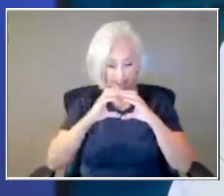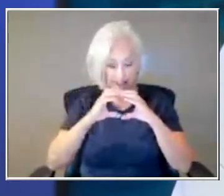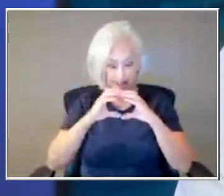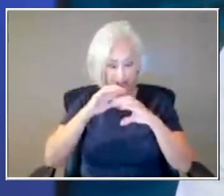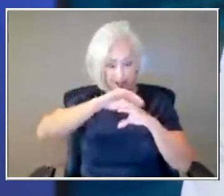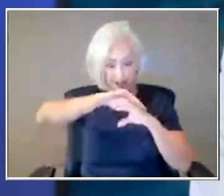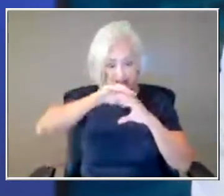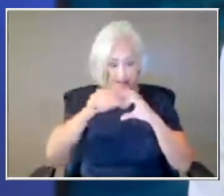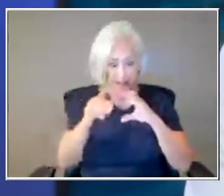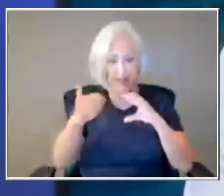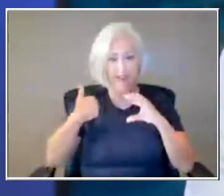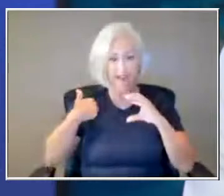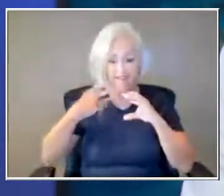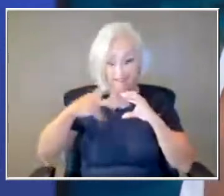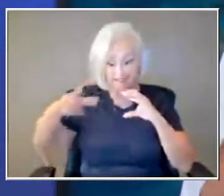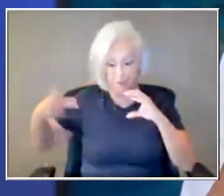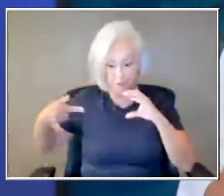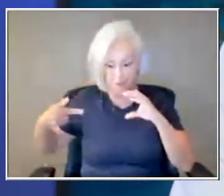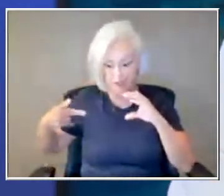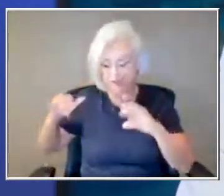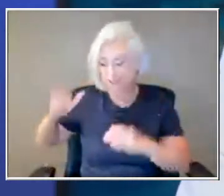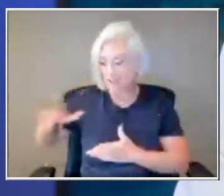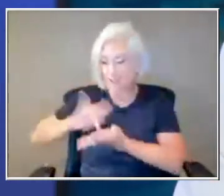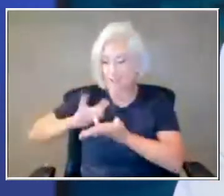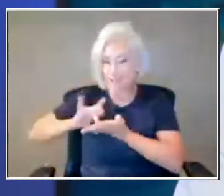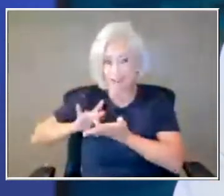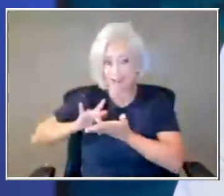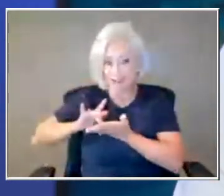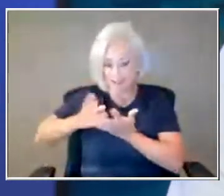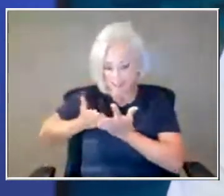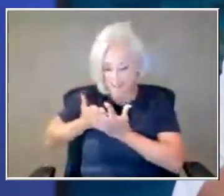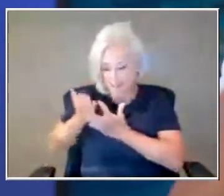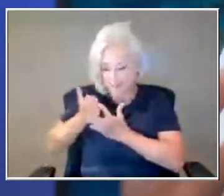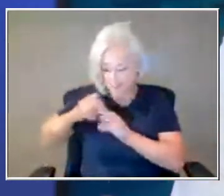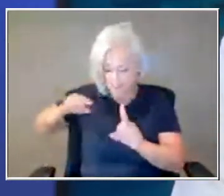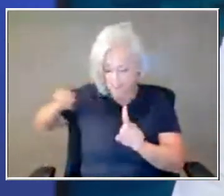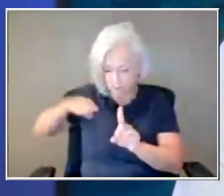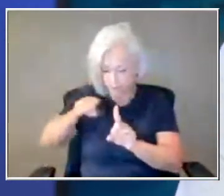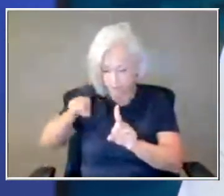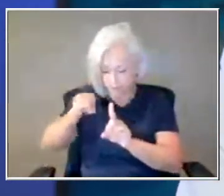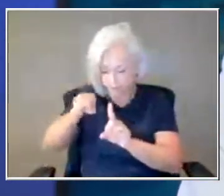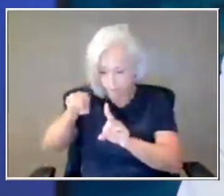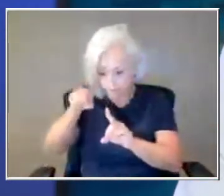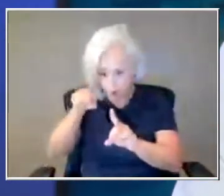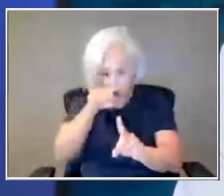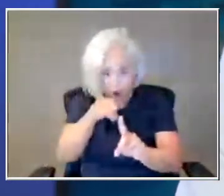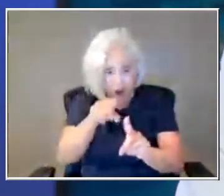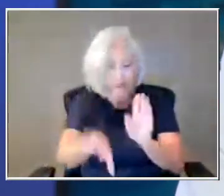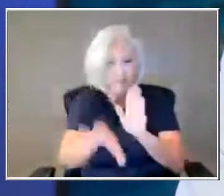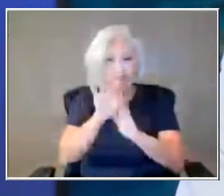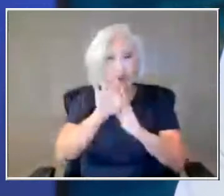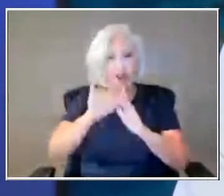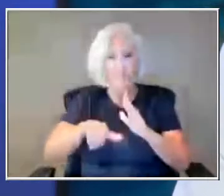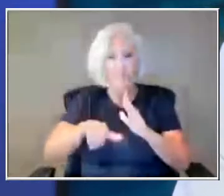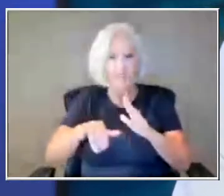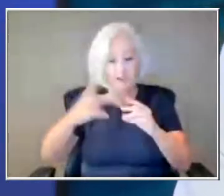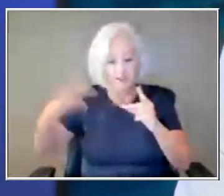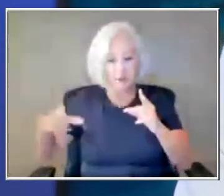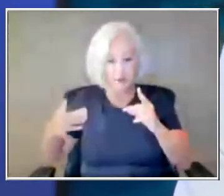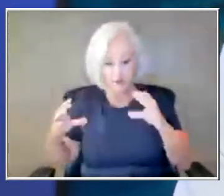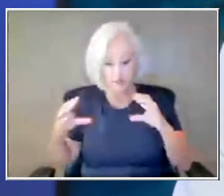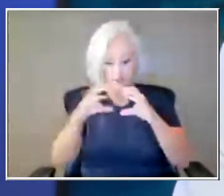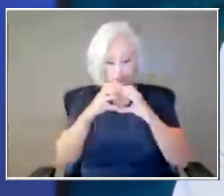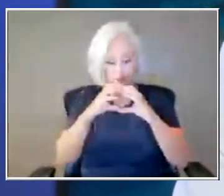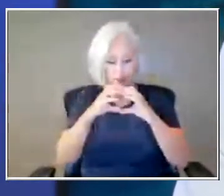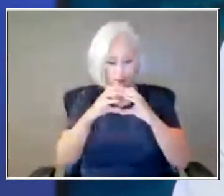It collects in kind of the salivary glands and kind of the eye glands, and so you could have dryness of your eyes or a dry mouth. But beyond